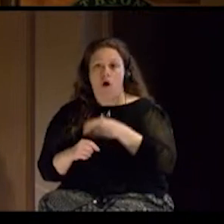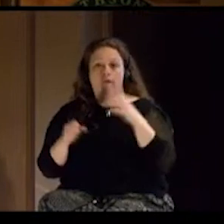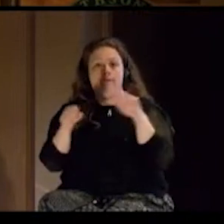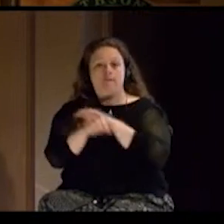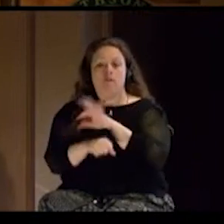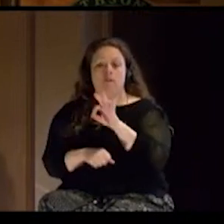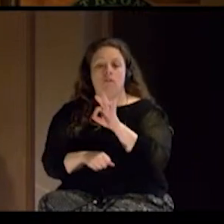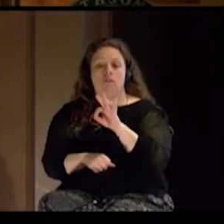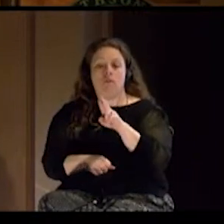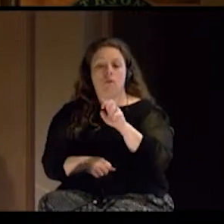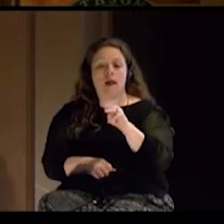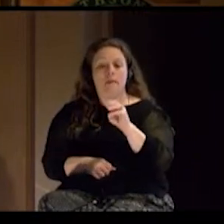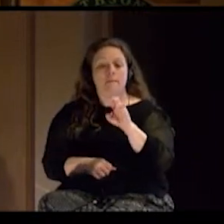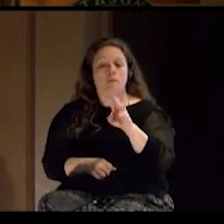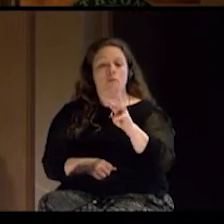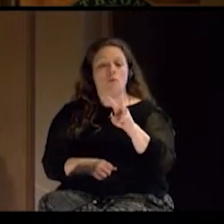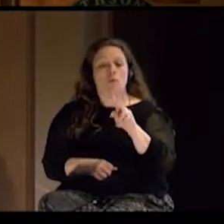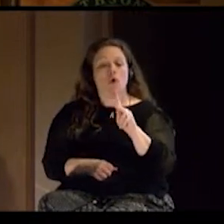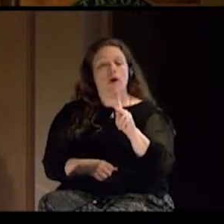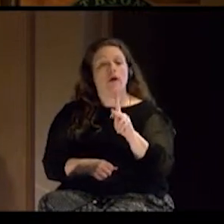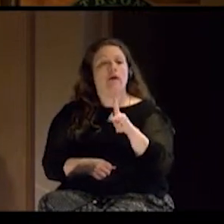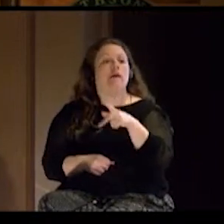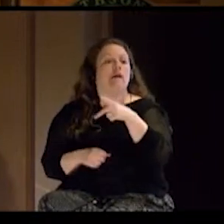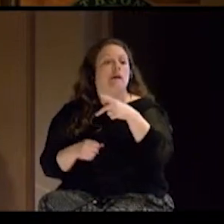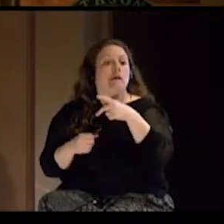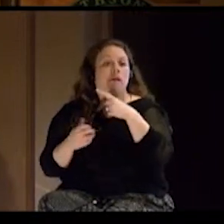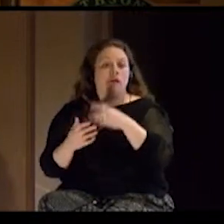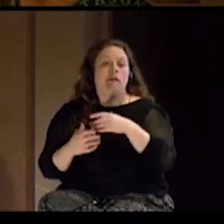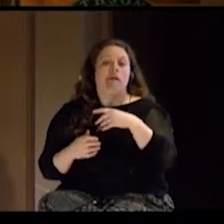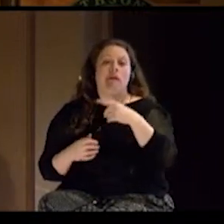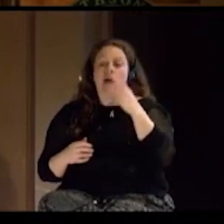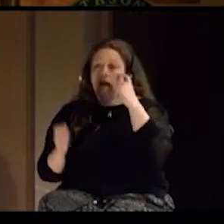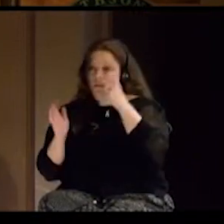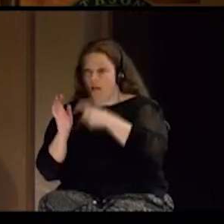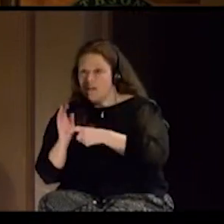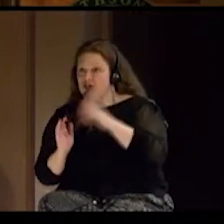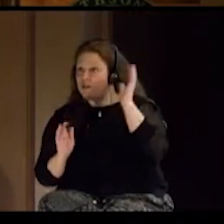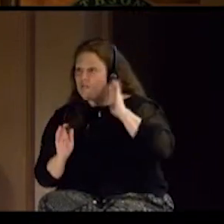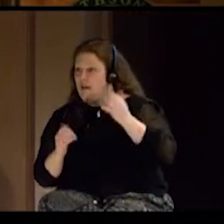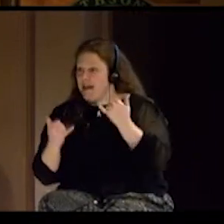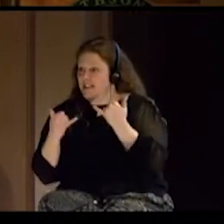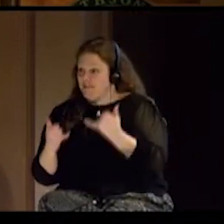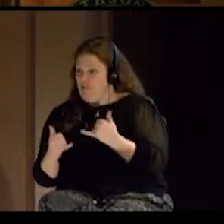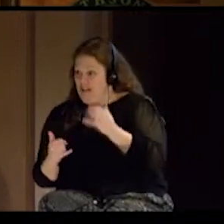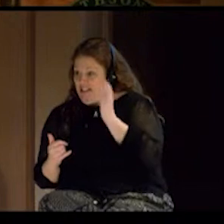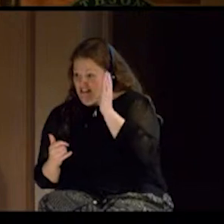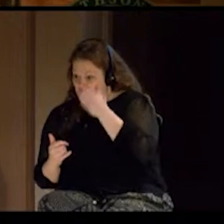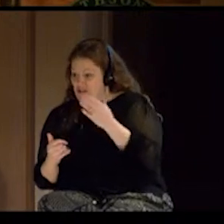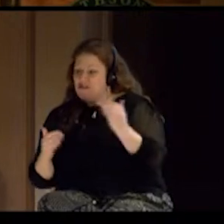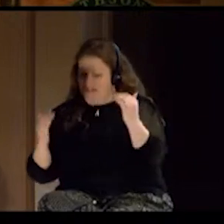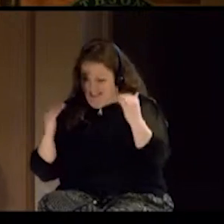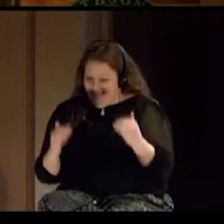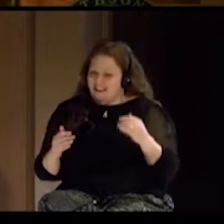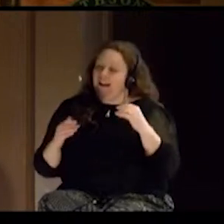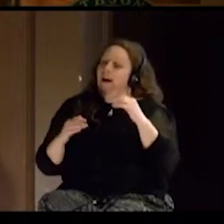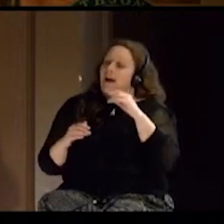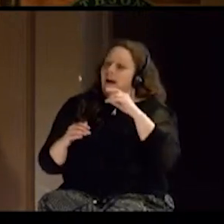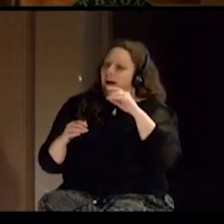topics. And those are assessing global change, past, present, and future, exploring and understanding